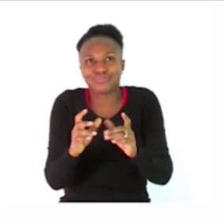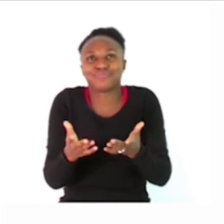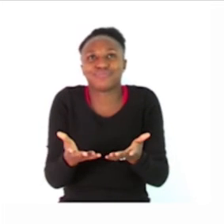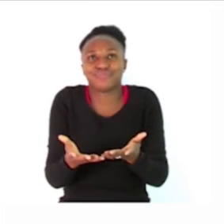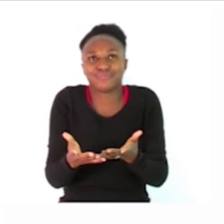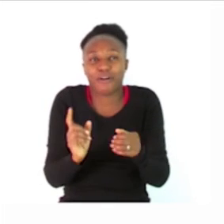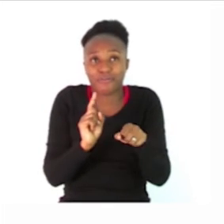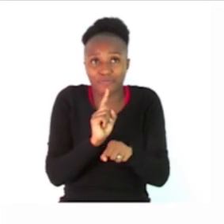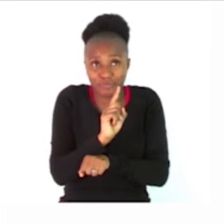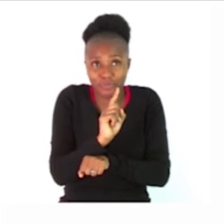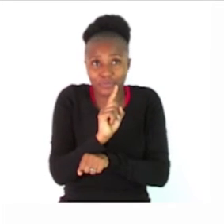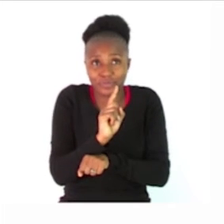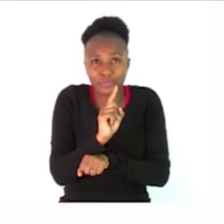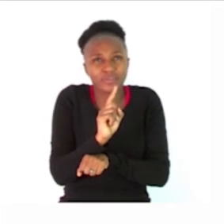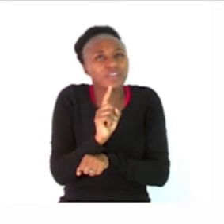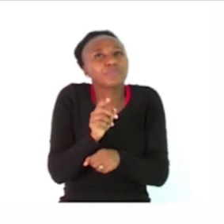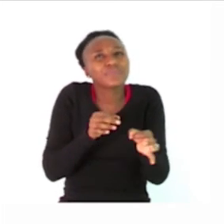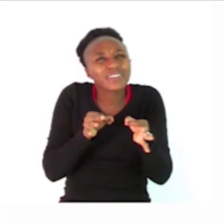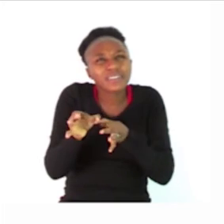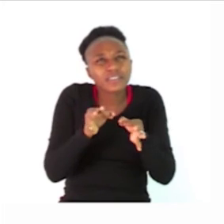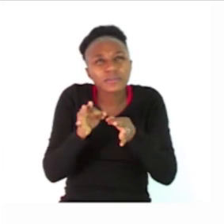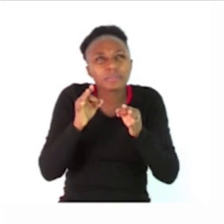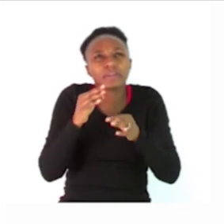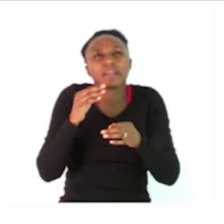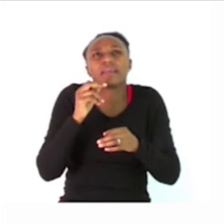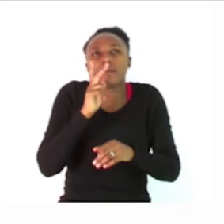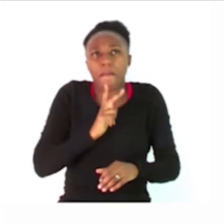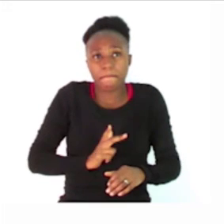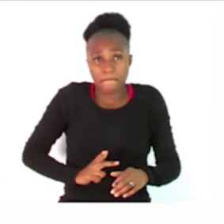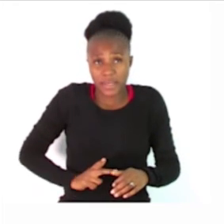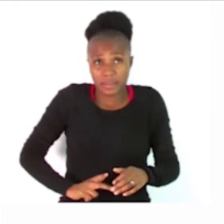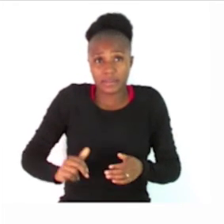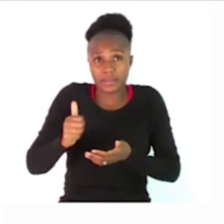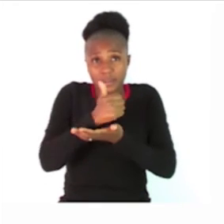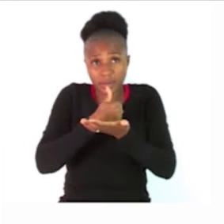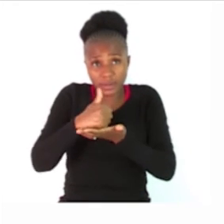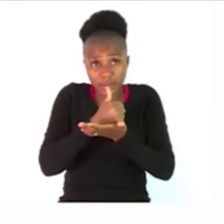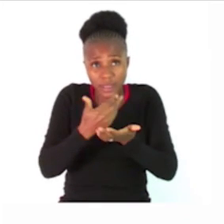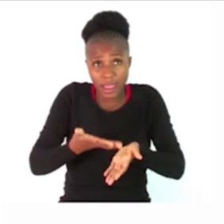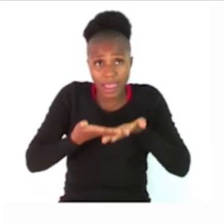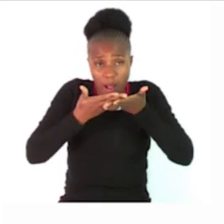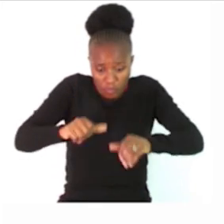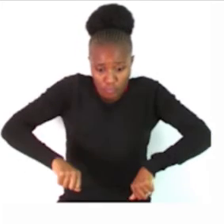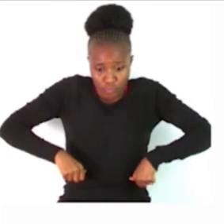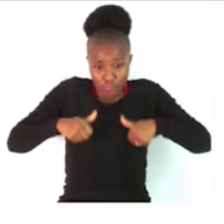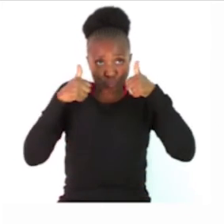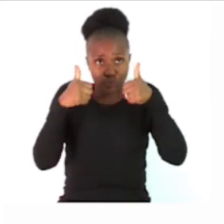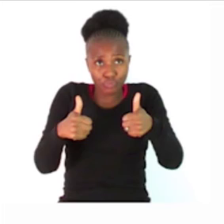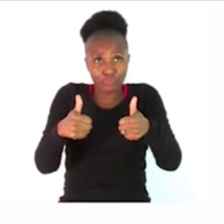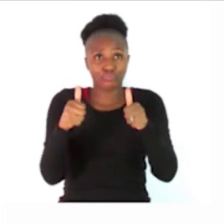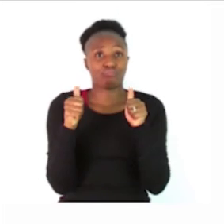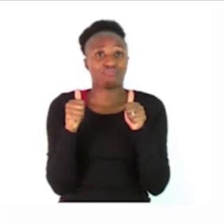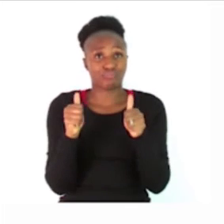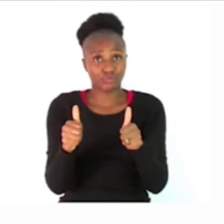The first question is, describe how personal hygiene practices contribute to good health and recognize how